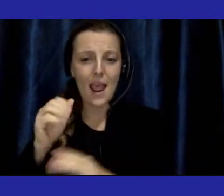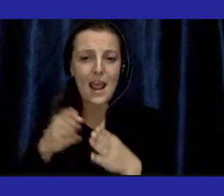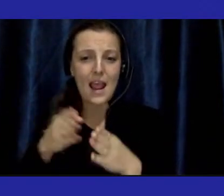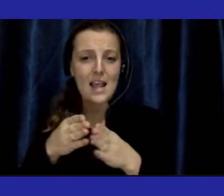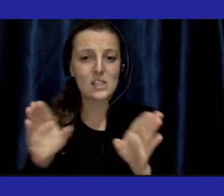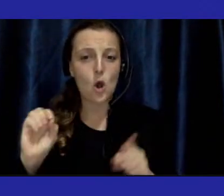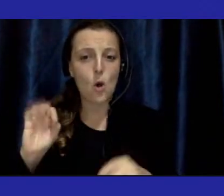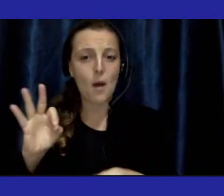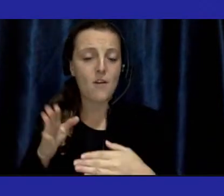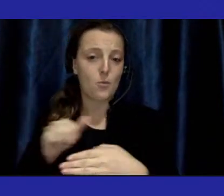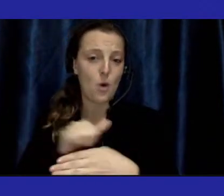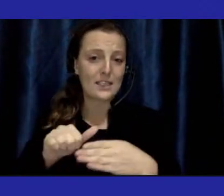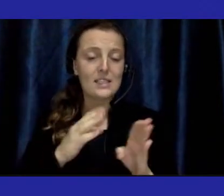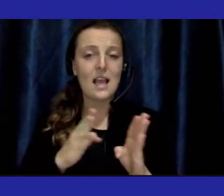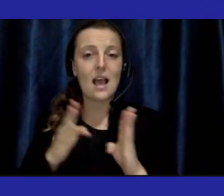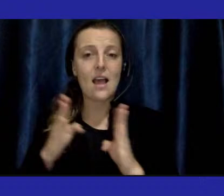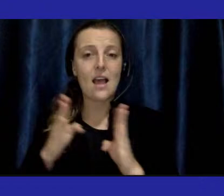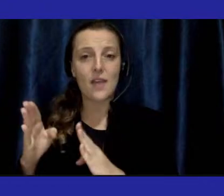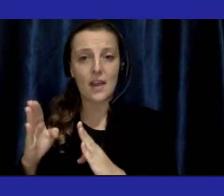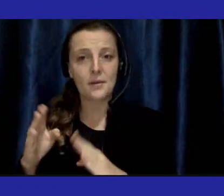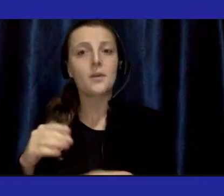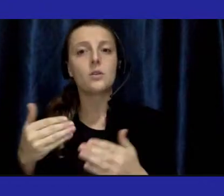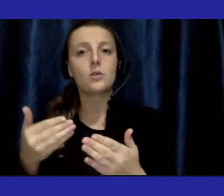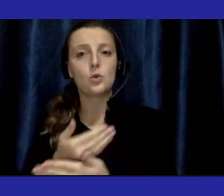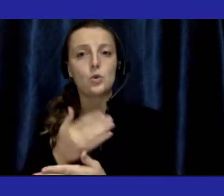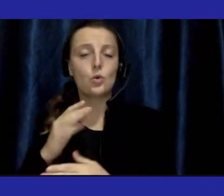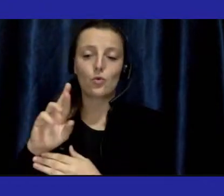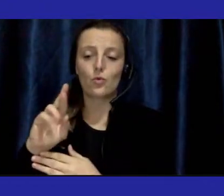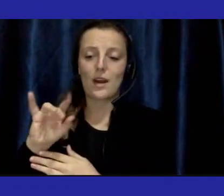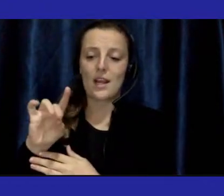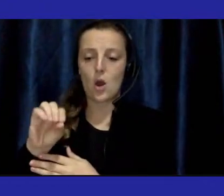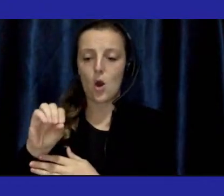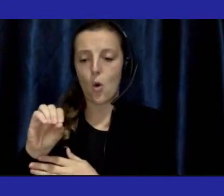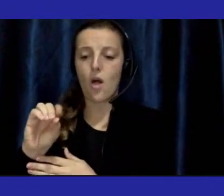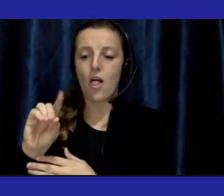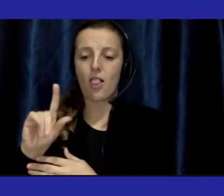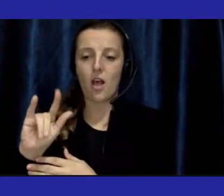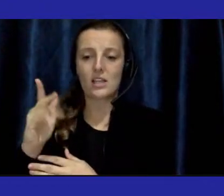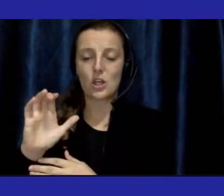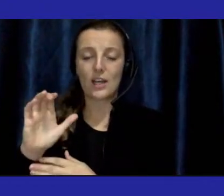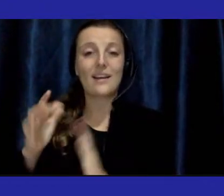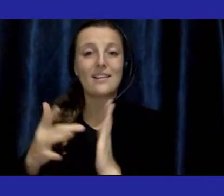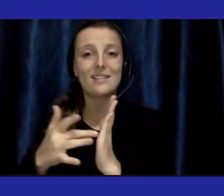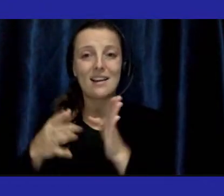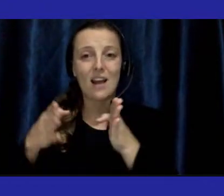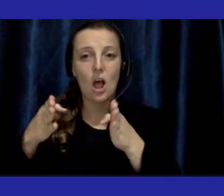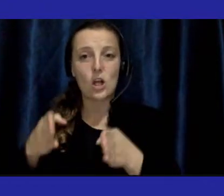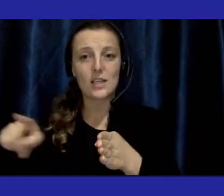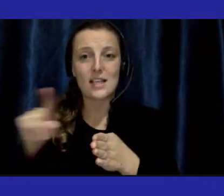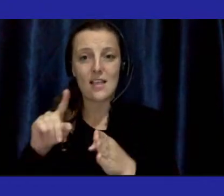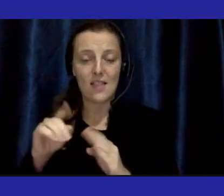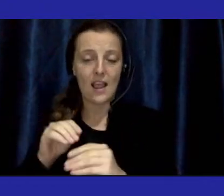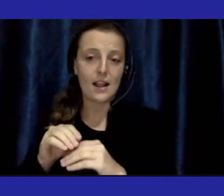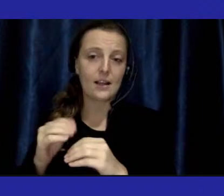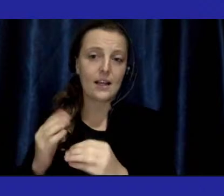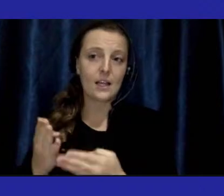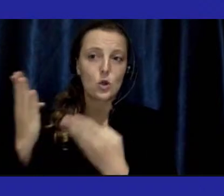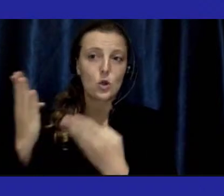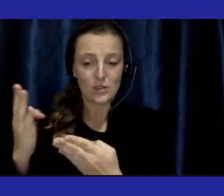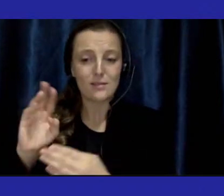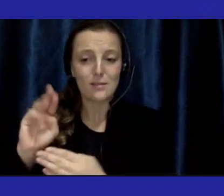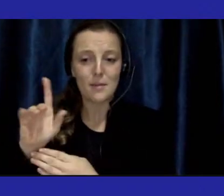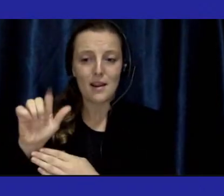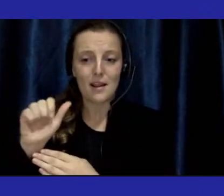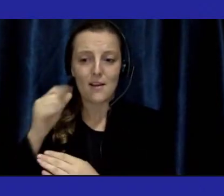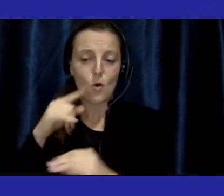for radiologic technologists who administer intravenous contrast media with the national standards. We'll continue to keep